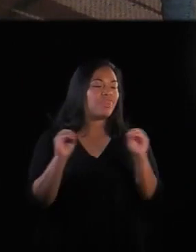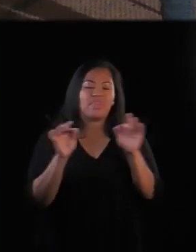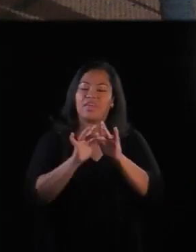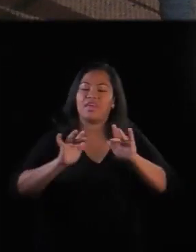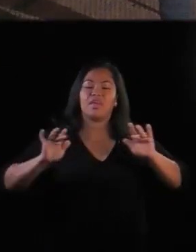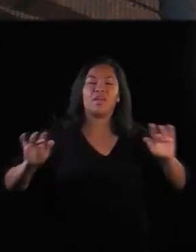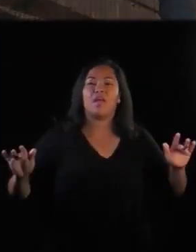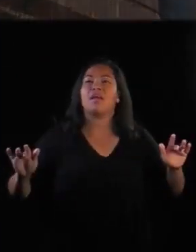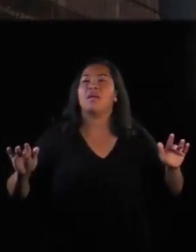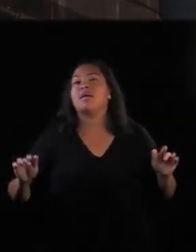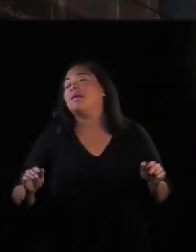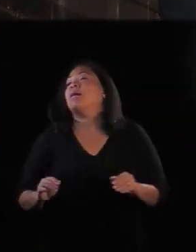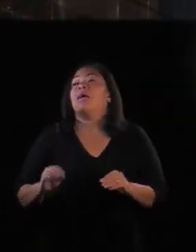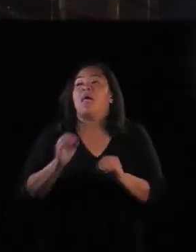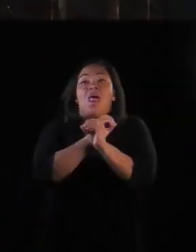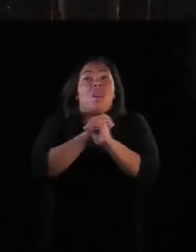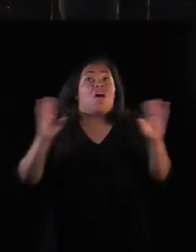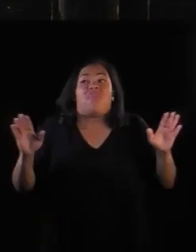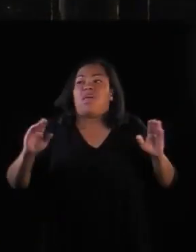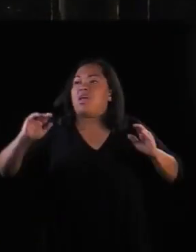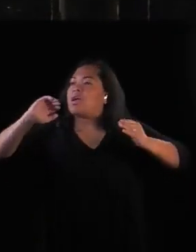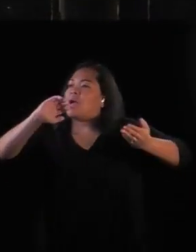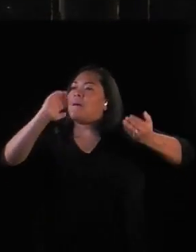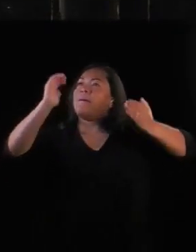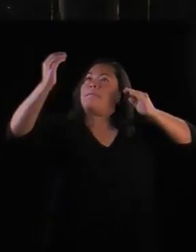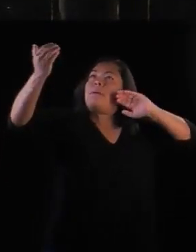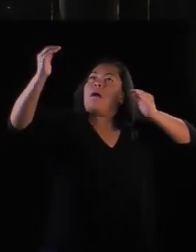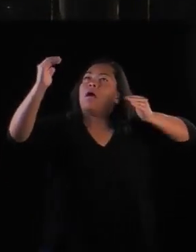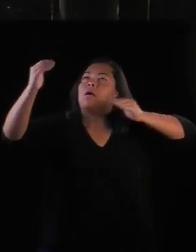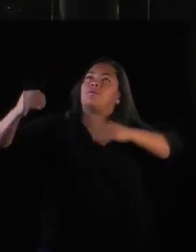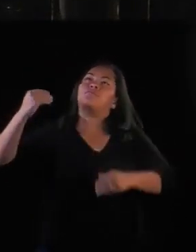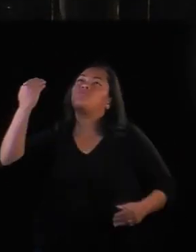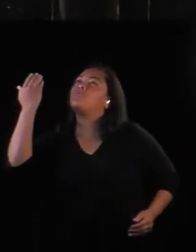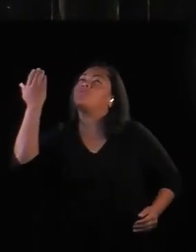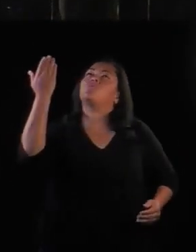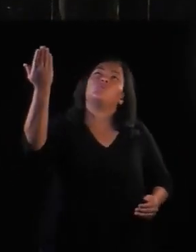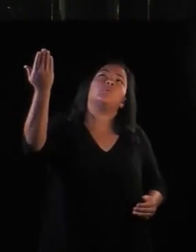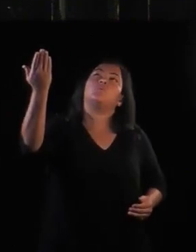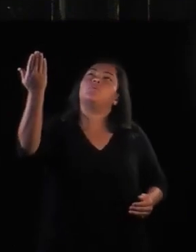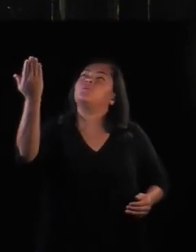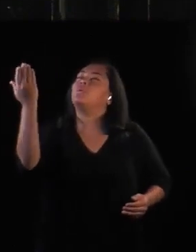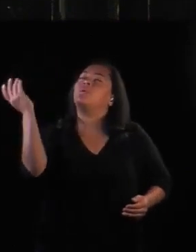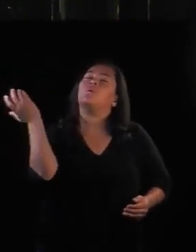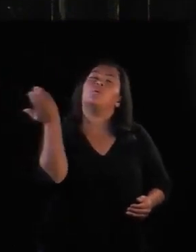There's nothing. Nothing is better than you.